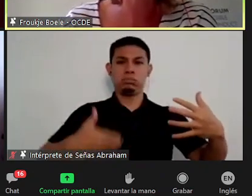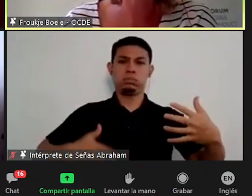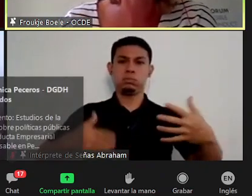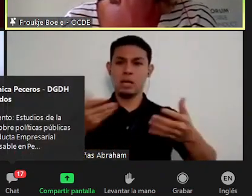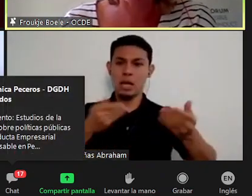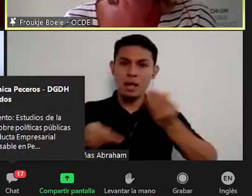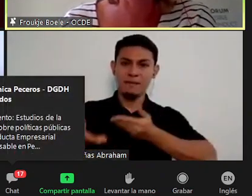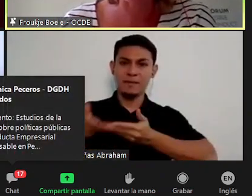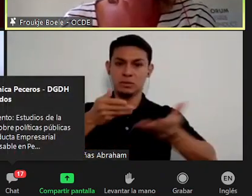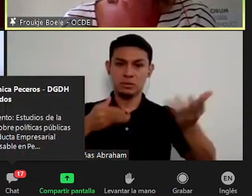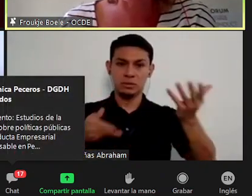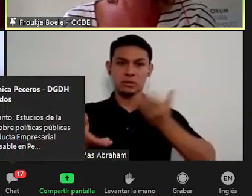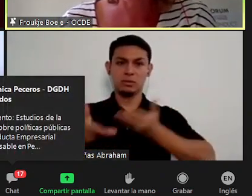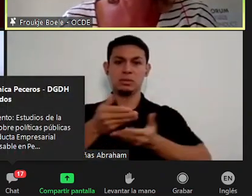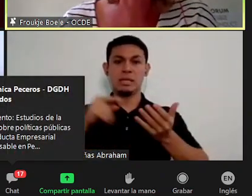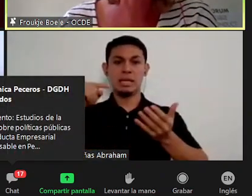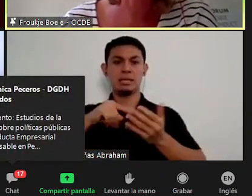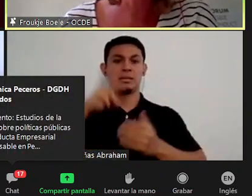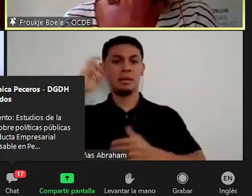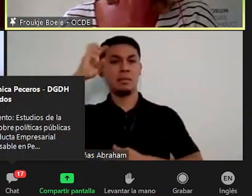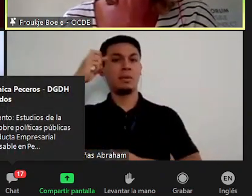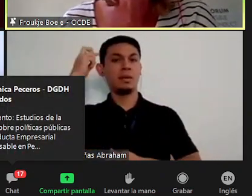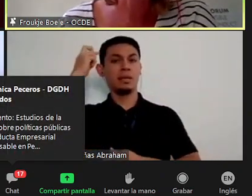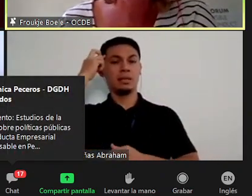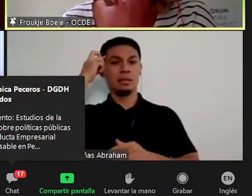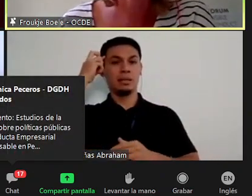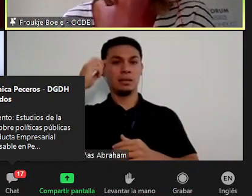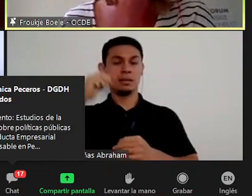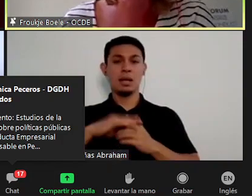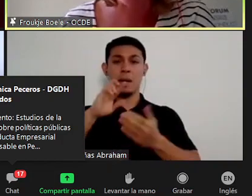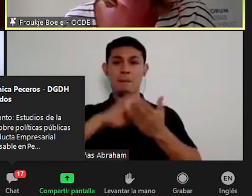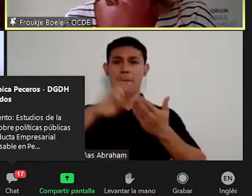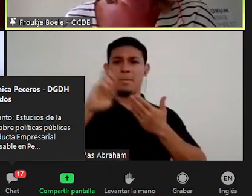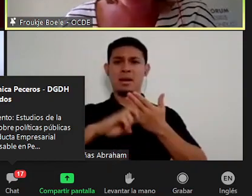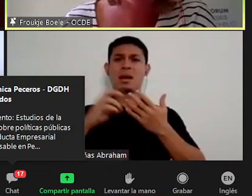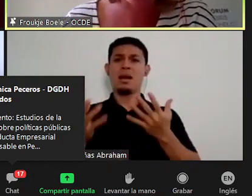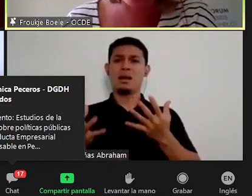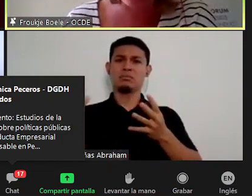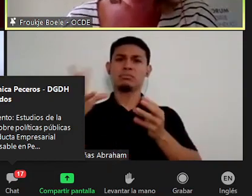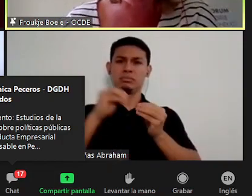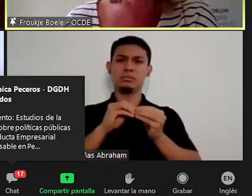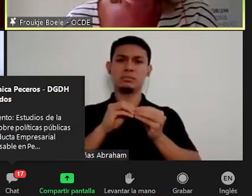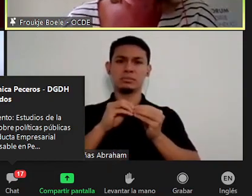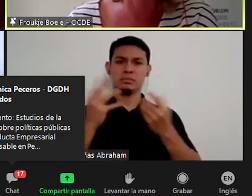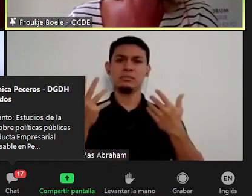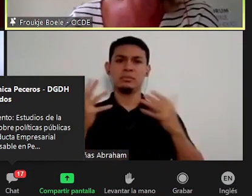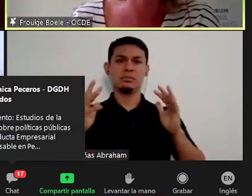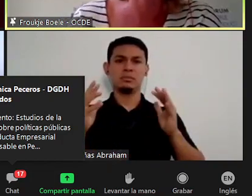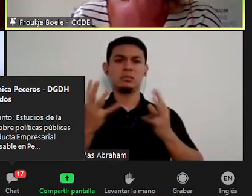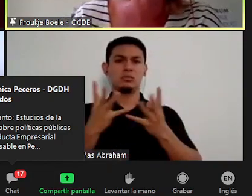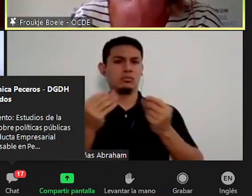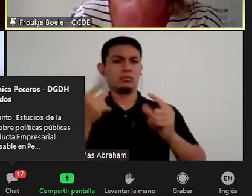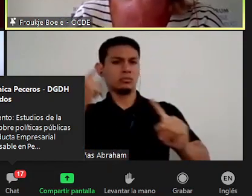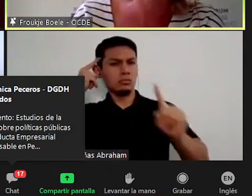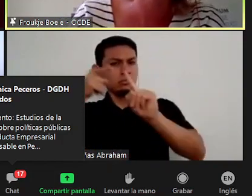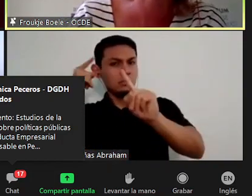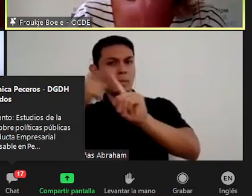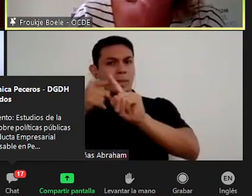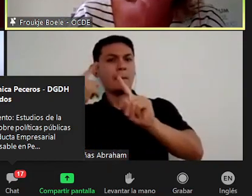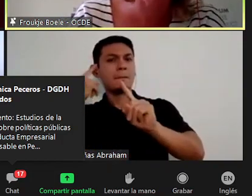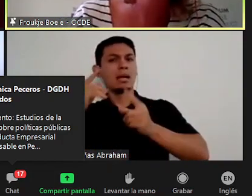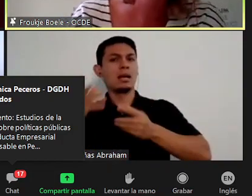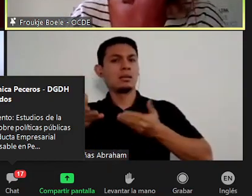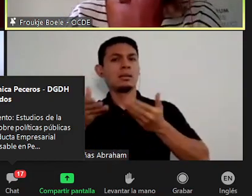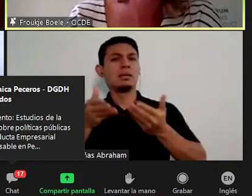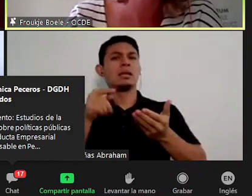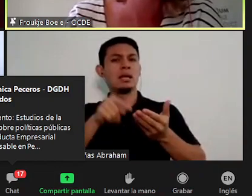investment and to have a coherence of these policies the plan includes a number of objectives